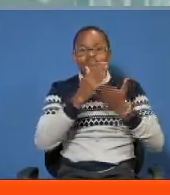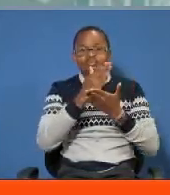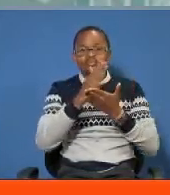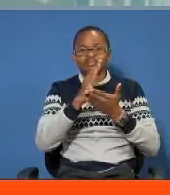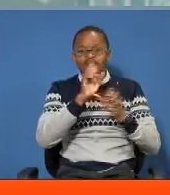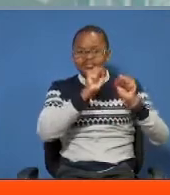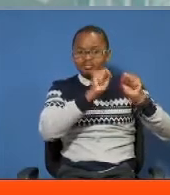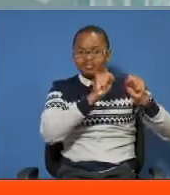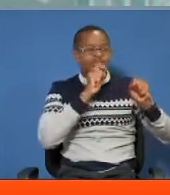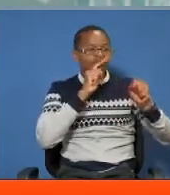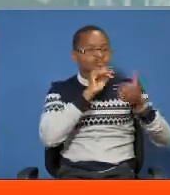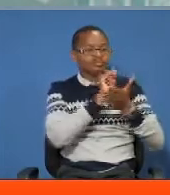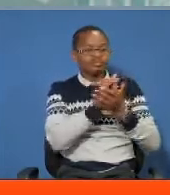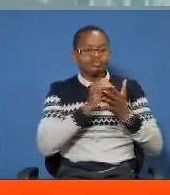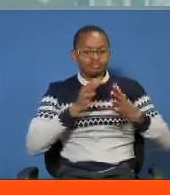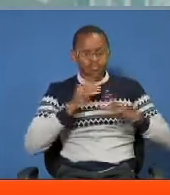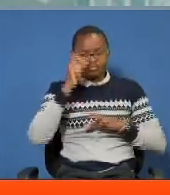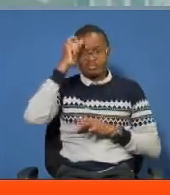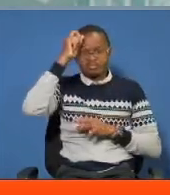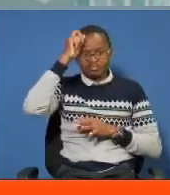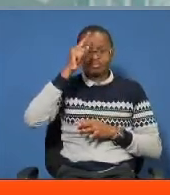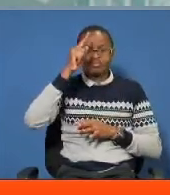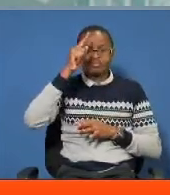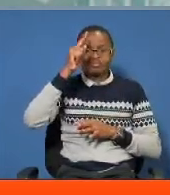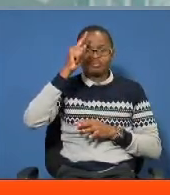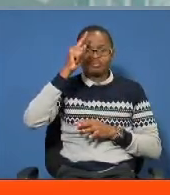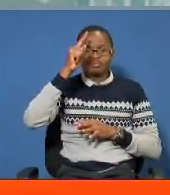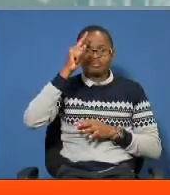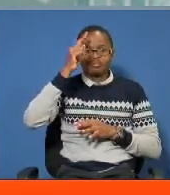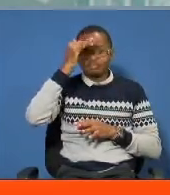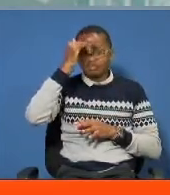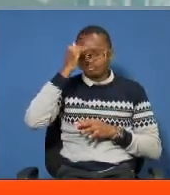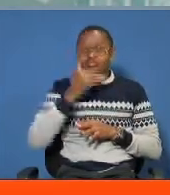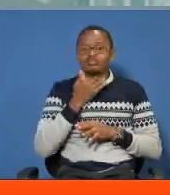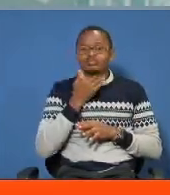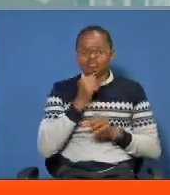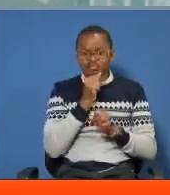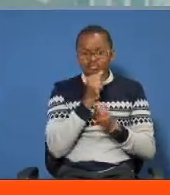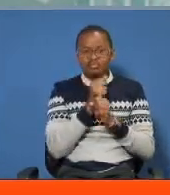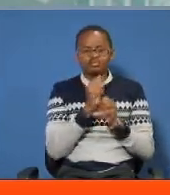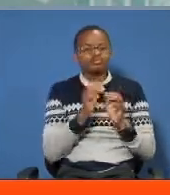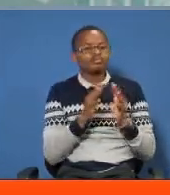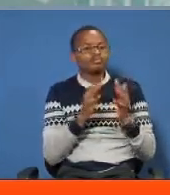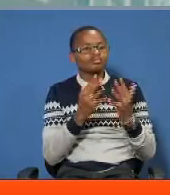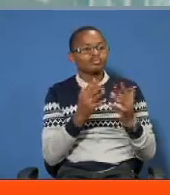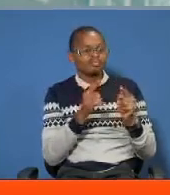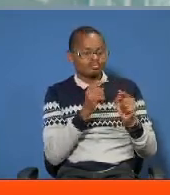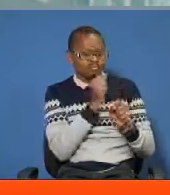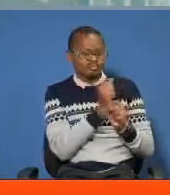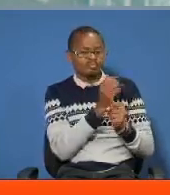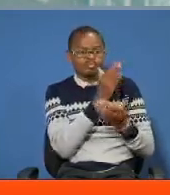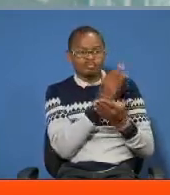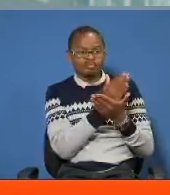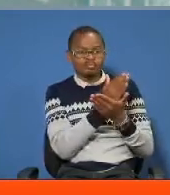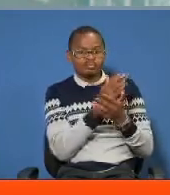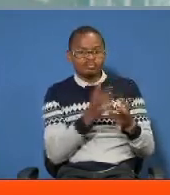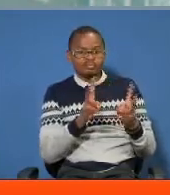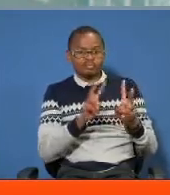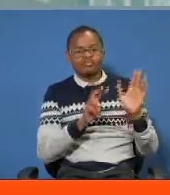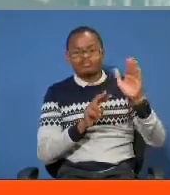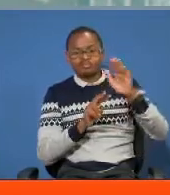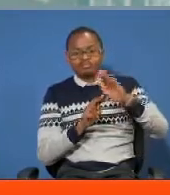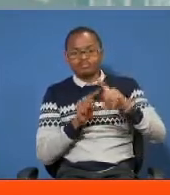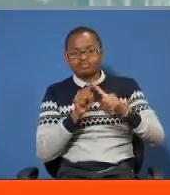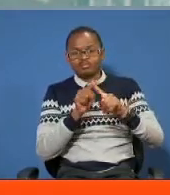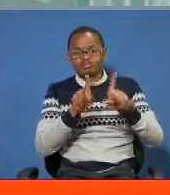as many partners as possible so that people understand, you know, why we need to do this and how we are going to make sure that there is